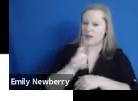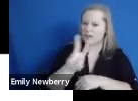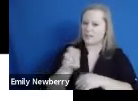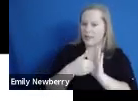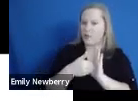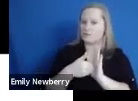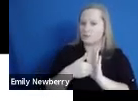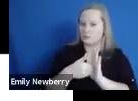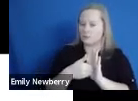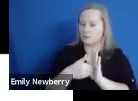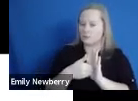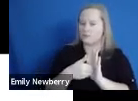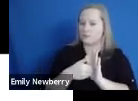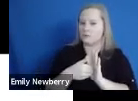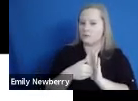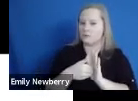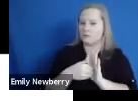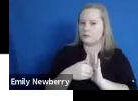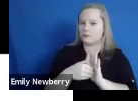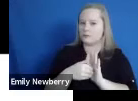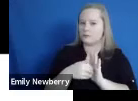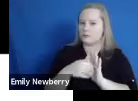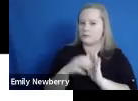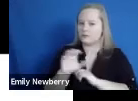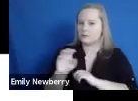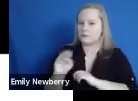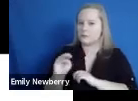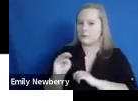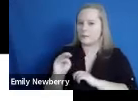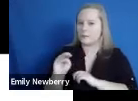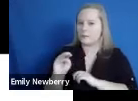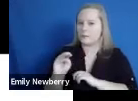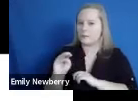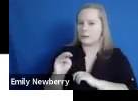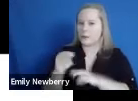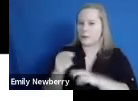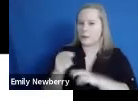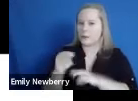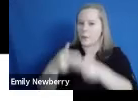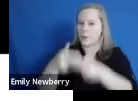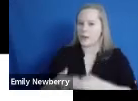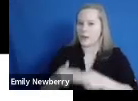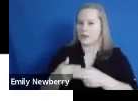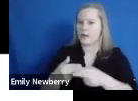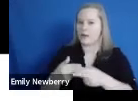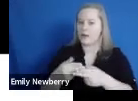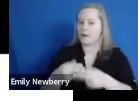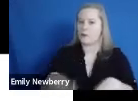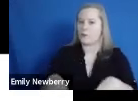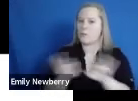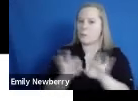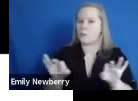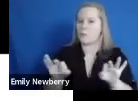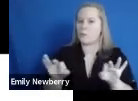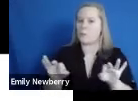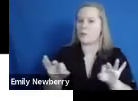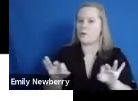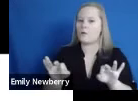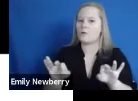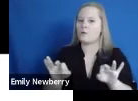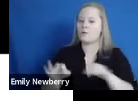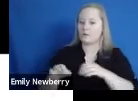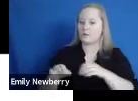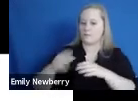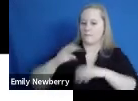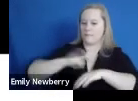600,000 symmetric weight worth of potato storages, and they're also certified by Global Gap.